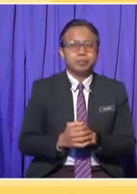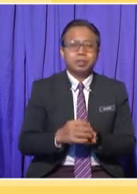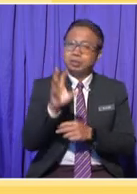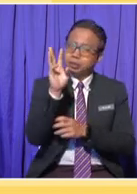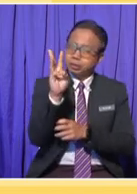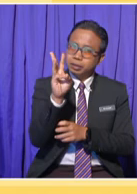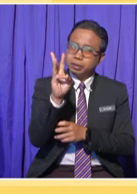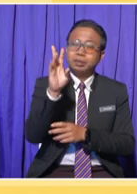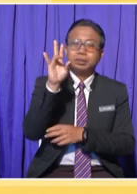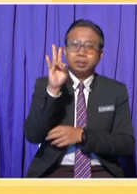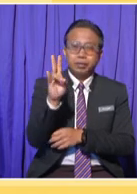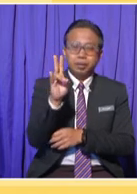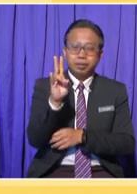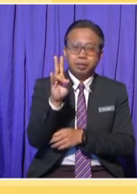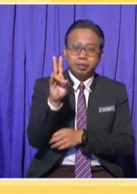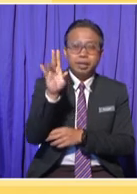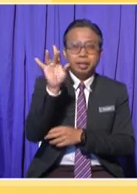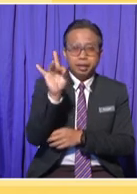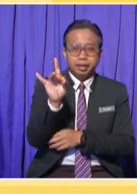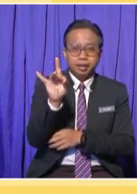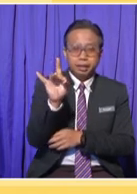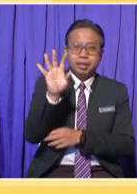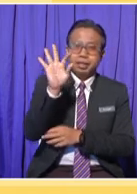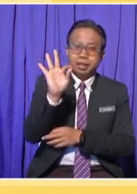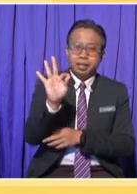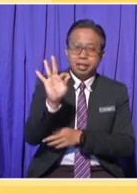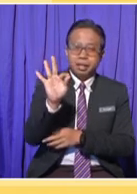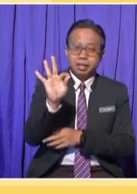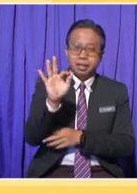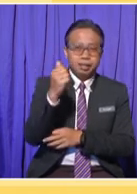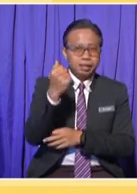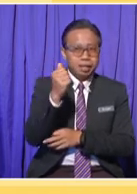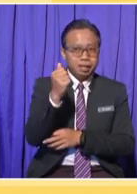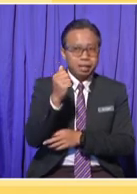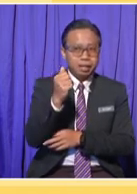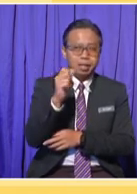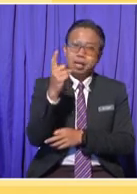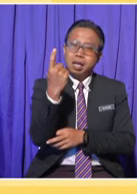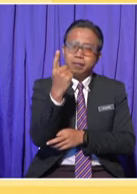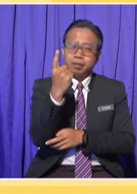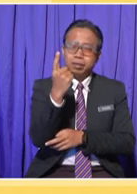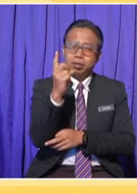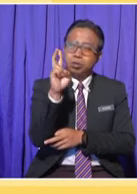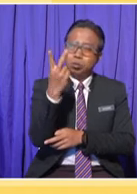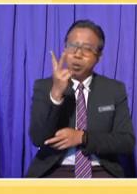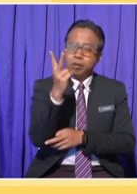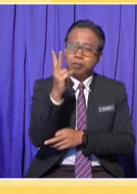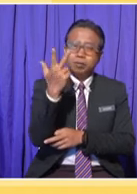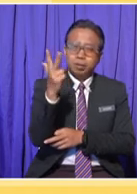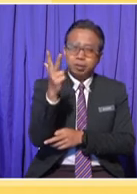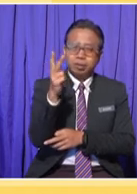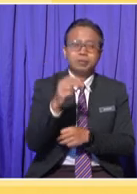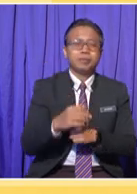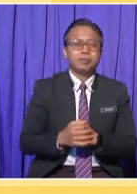6, 7, 8, 9, 10, 11, 12,